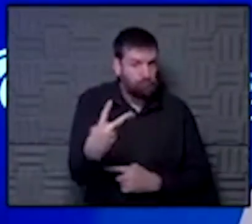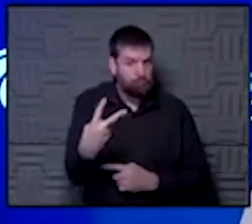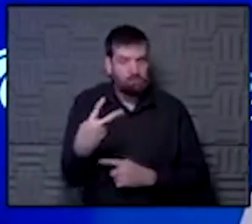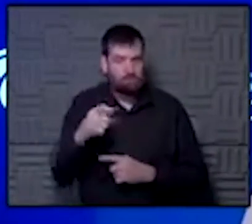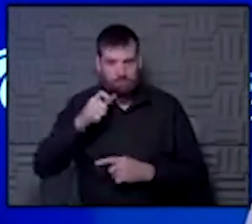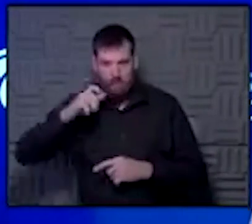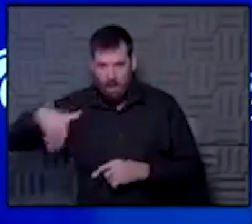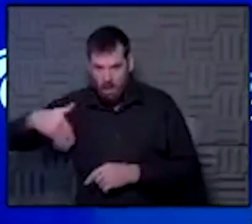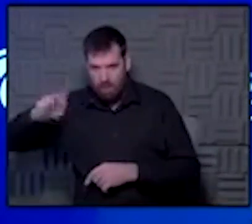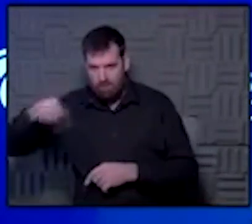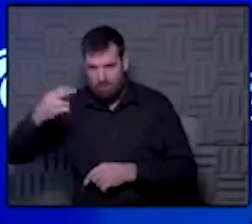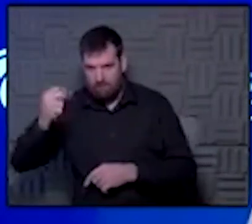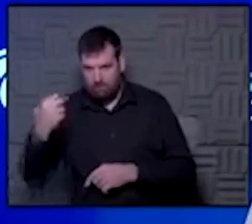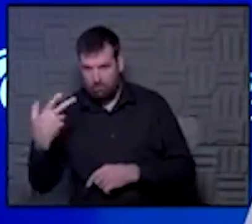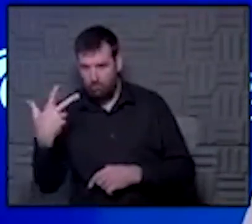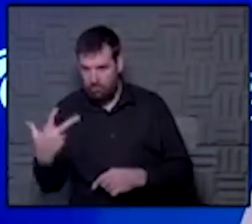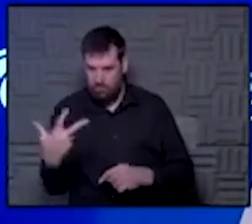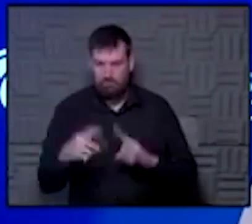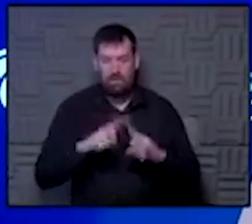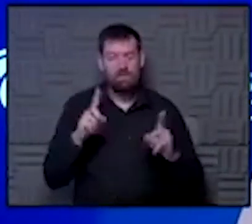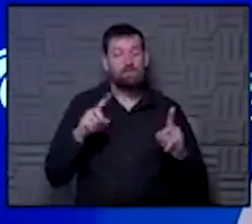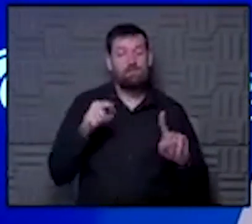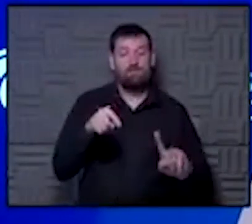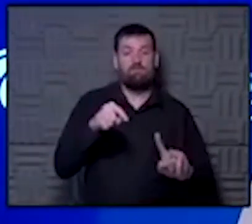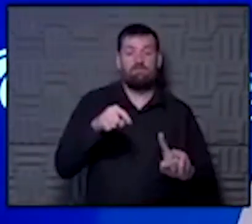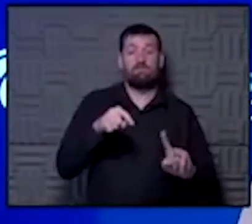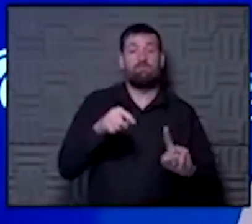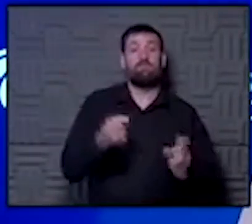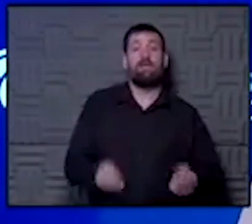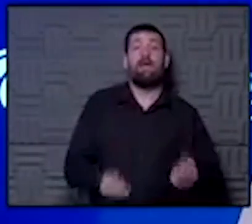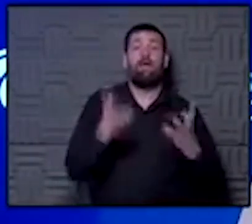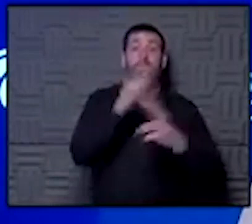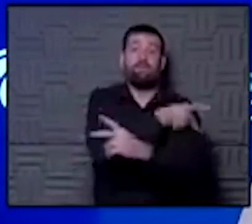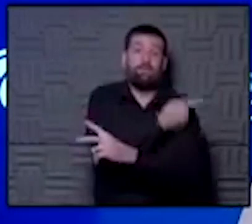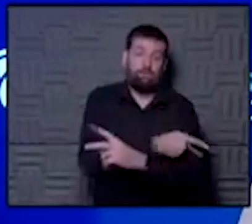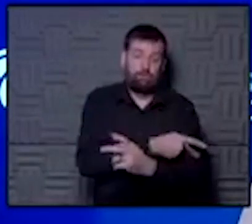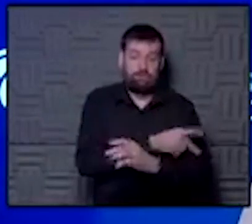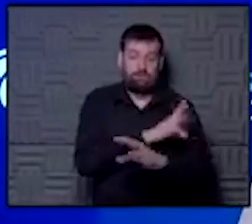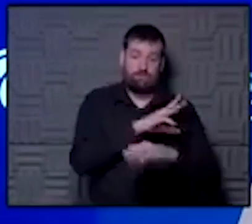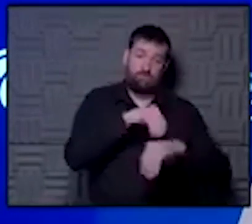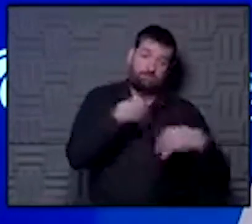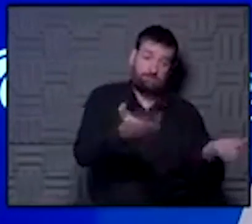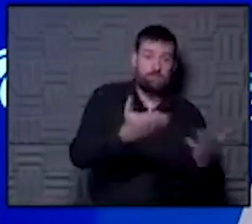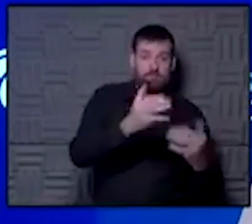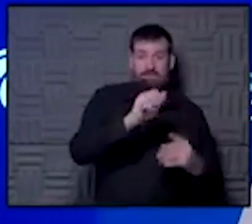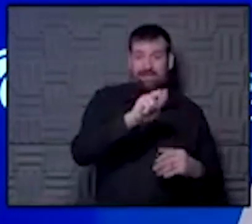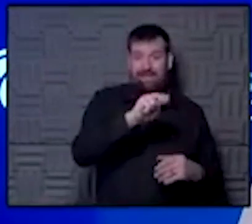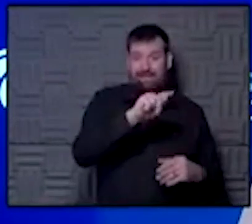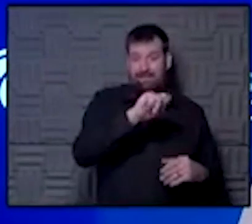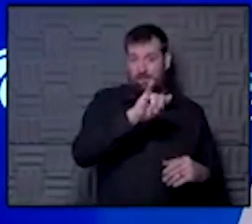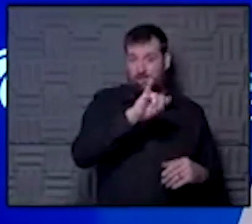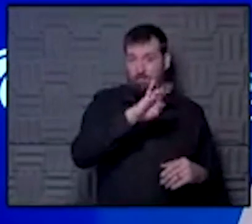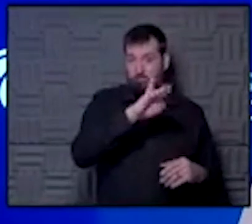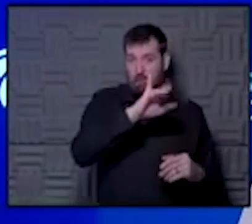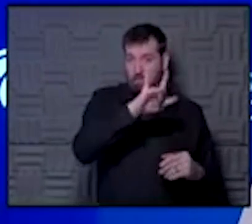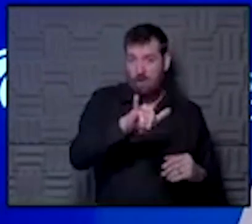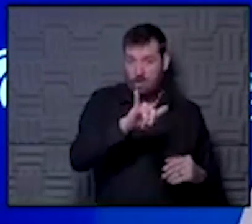this as an endpoint, but in the phase 2 data, the percentage of patients who got monoclonal antibodies